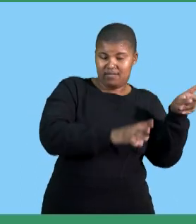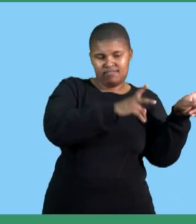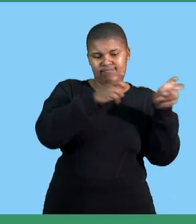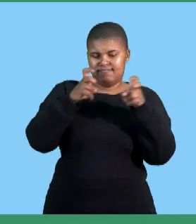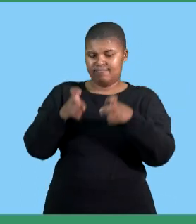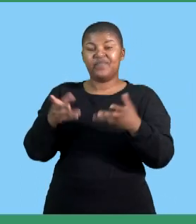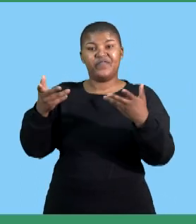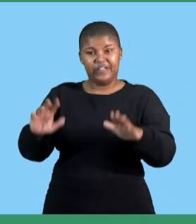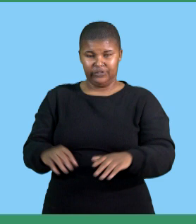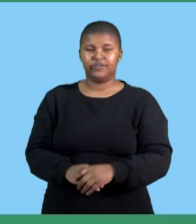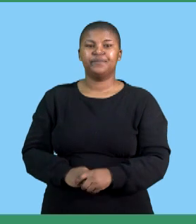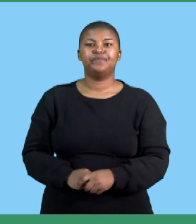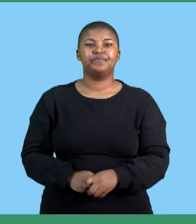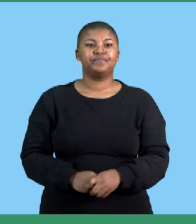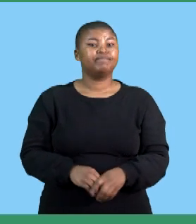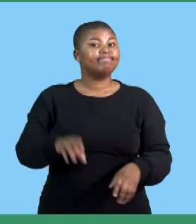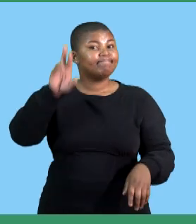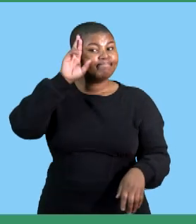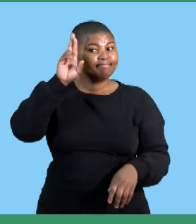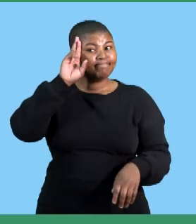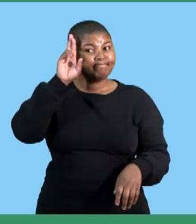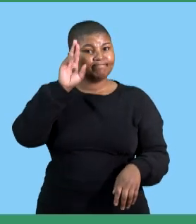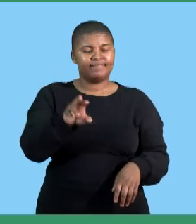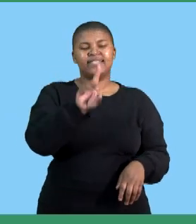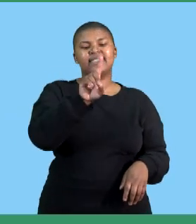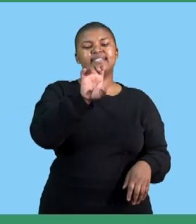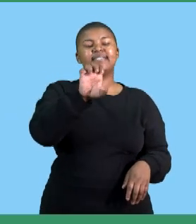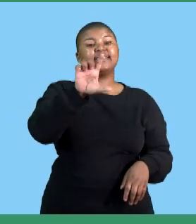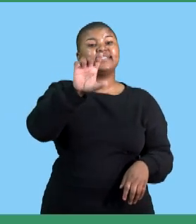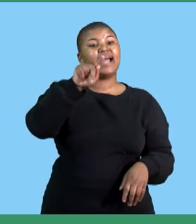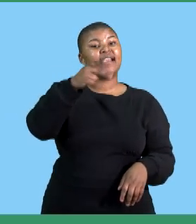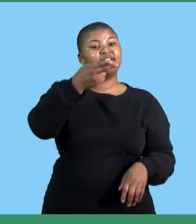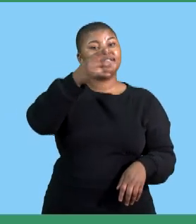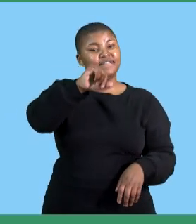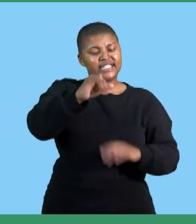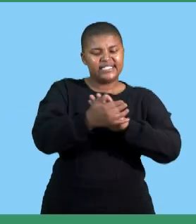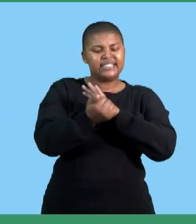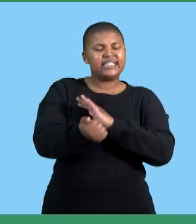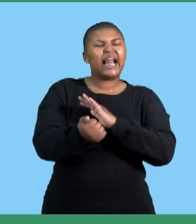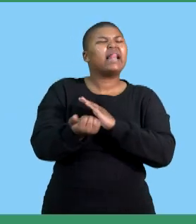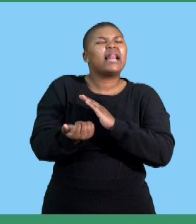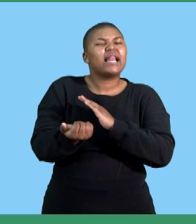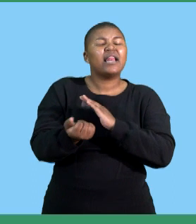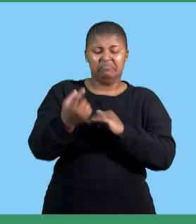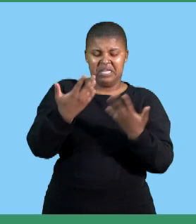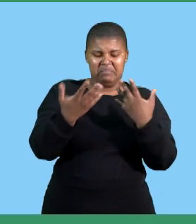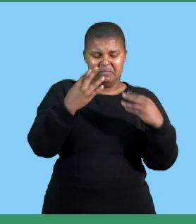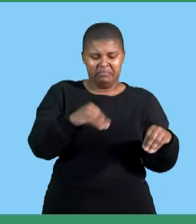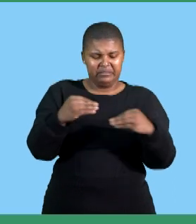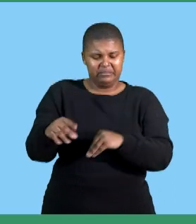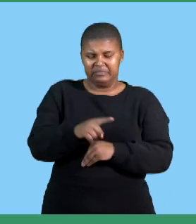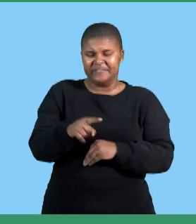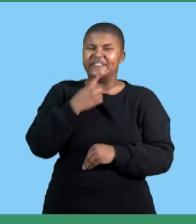Now remember that the Delphi technique is used when businesses are unable to solve problems on their own.